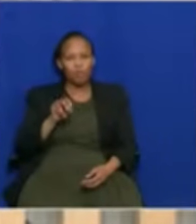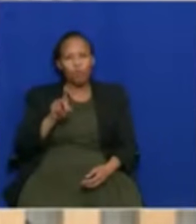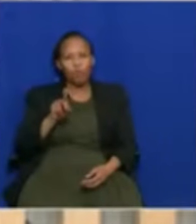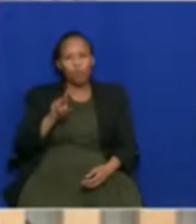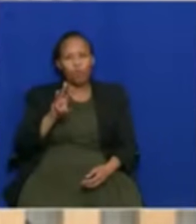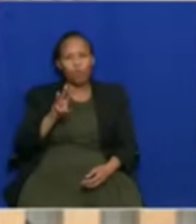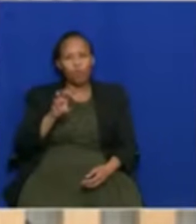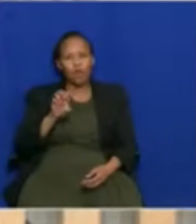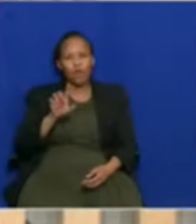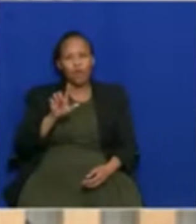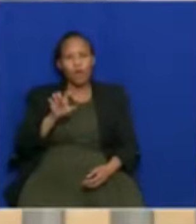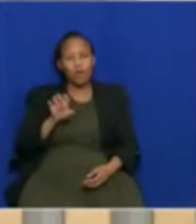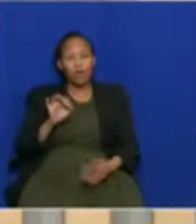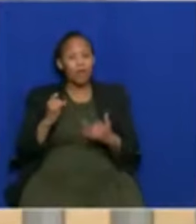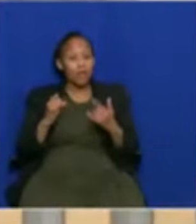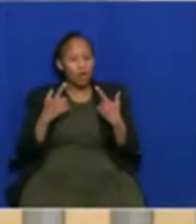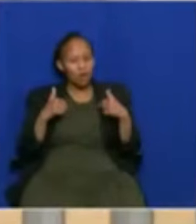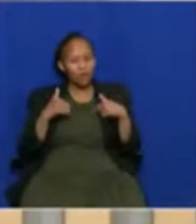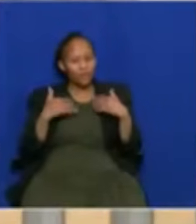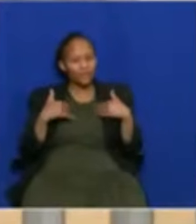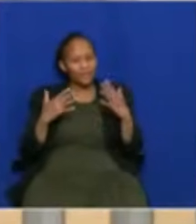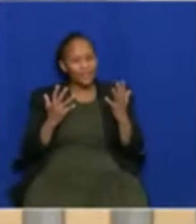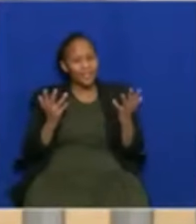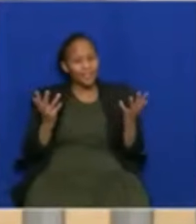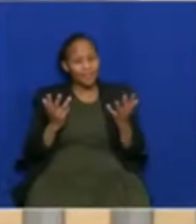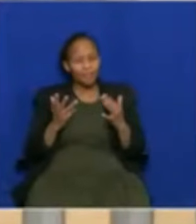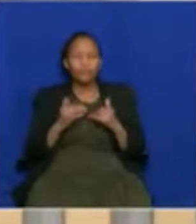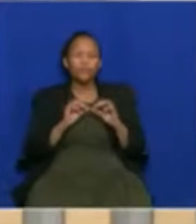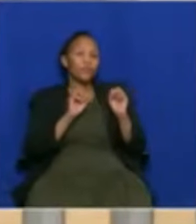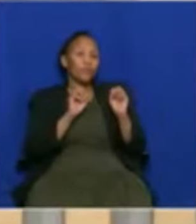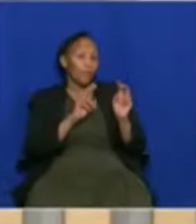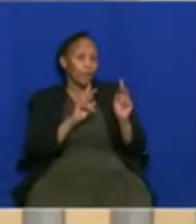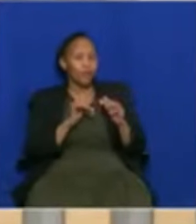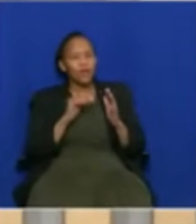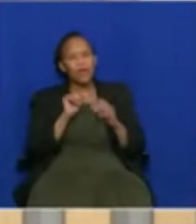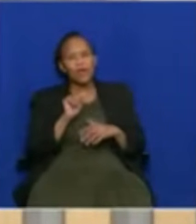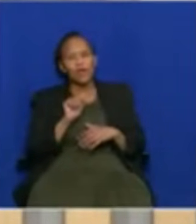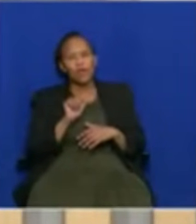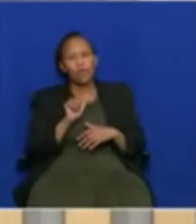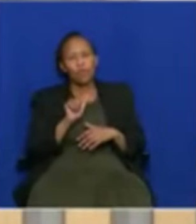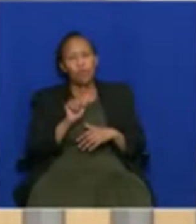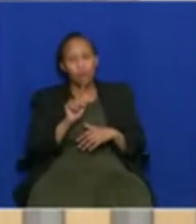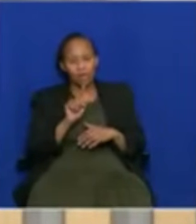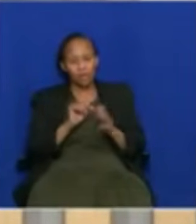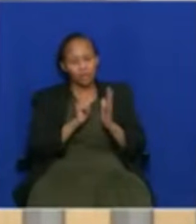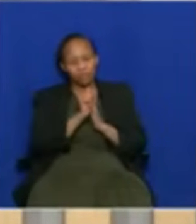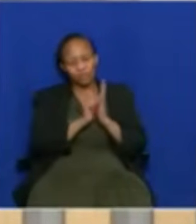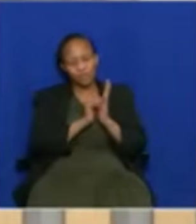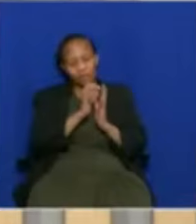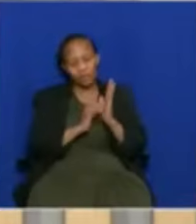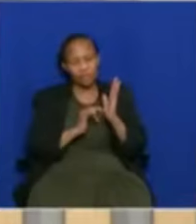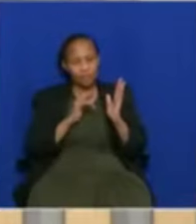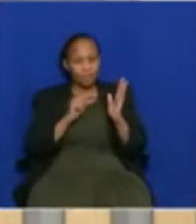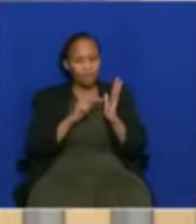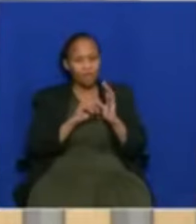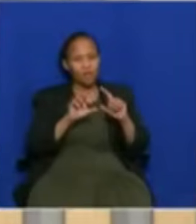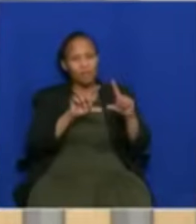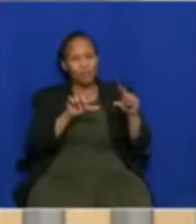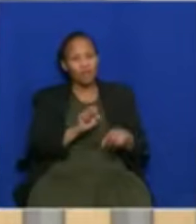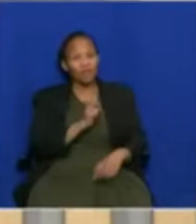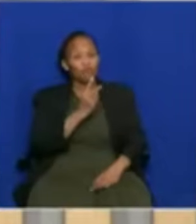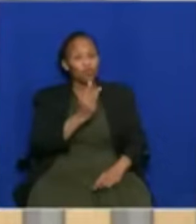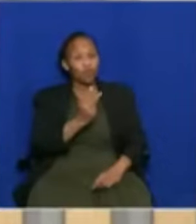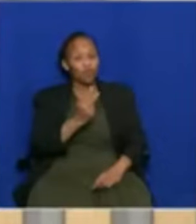So we're looking on the A1 statement. That's paragraph 2. Paragraph 2 and 3, which we have spoken about early